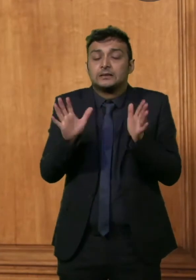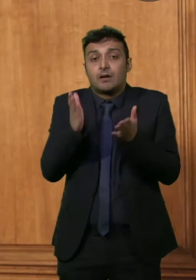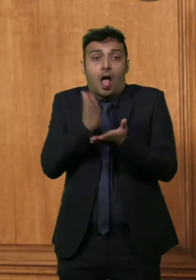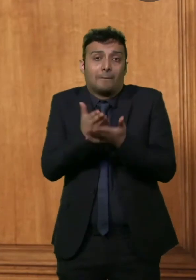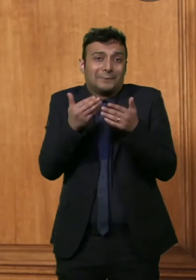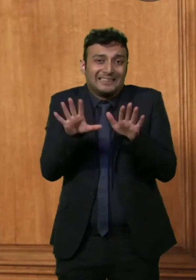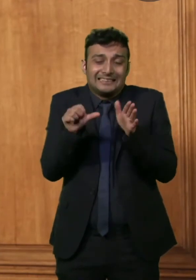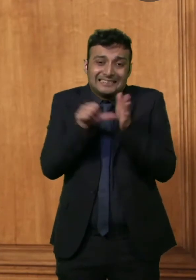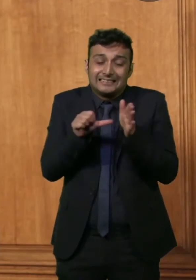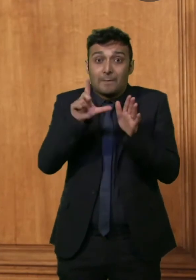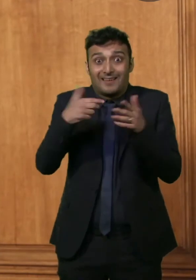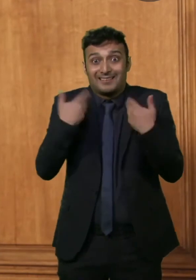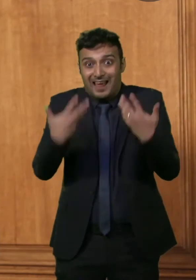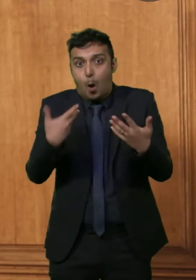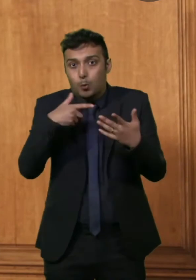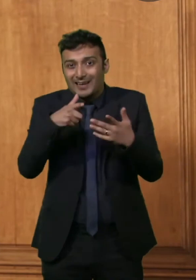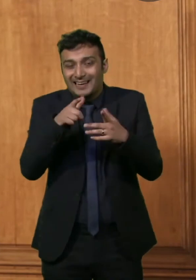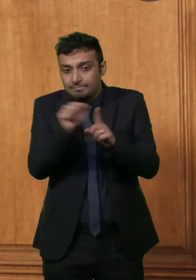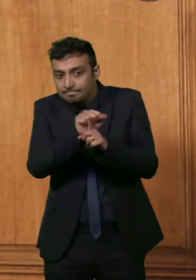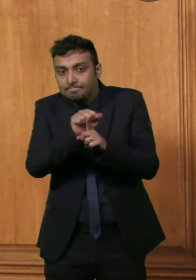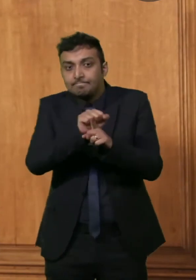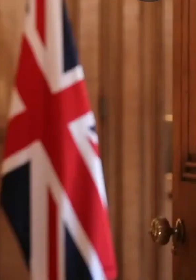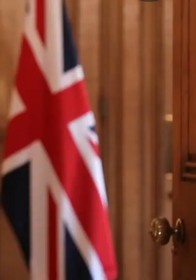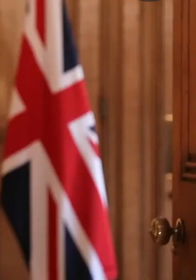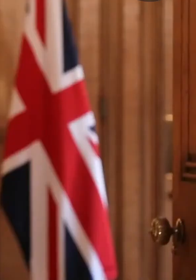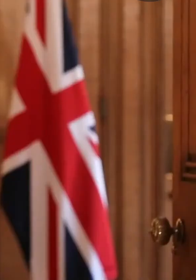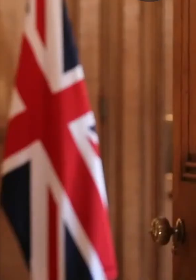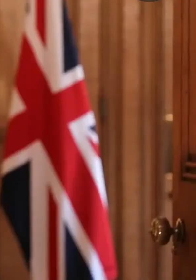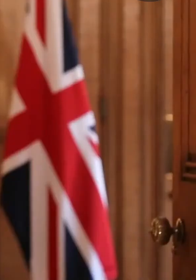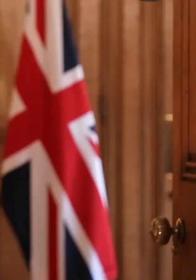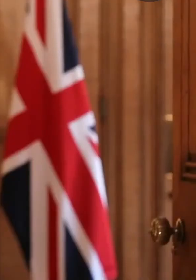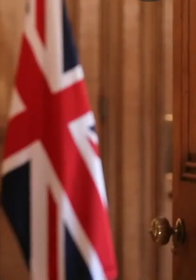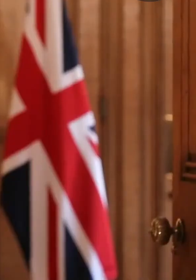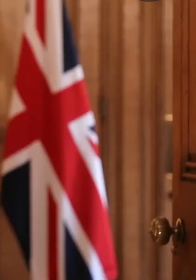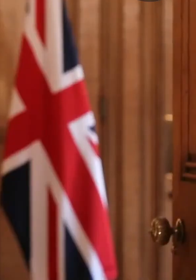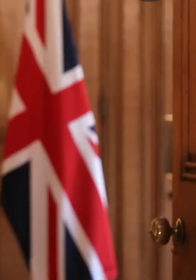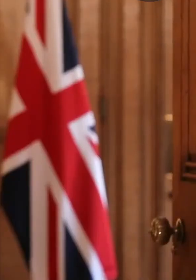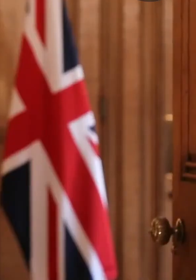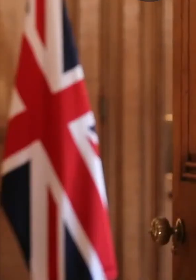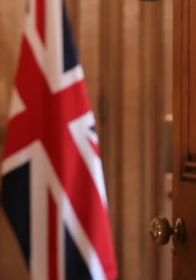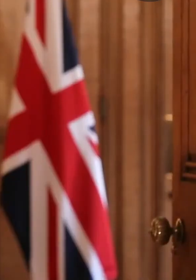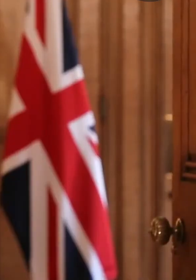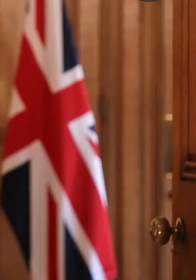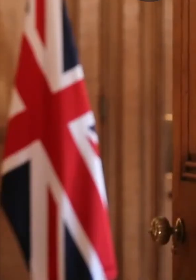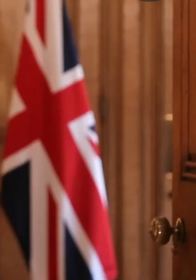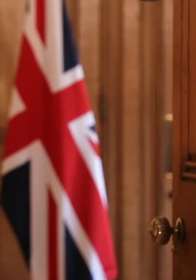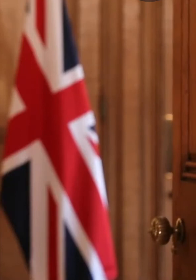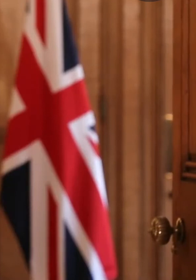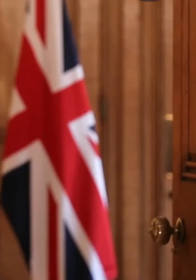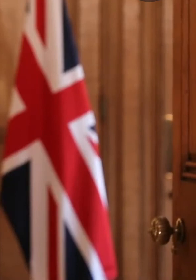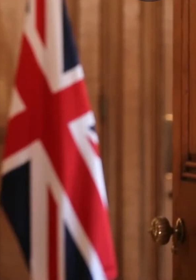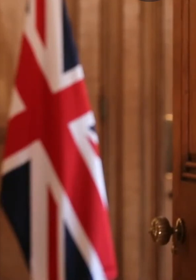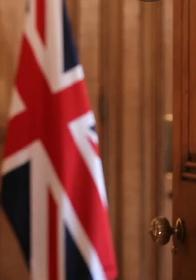some temporary technical things that we're doing to smooth flow, which I think are very, very